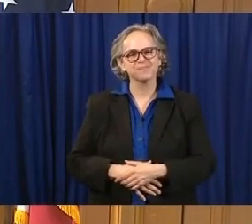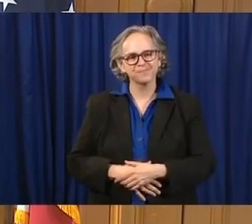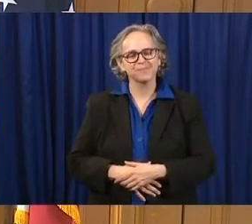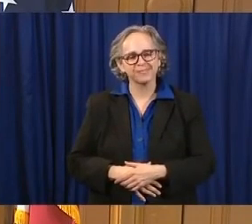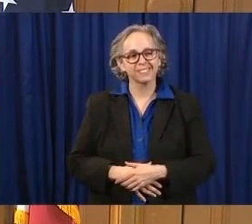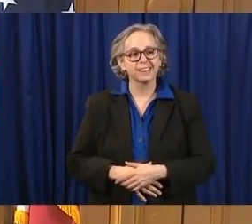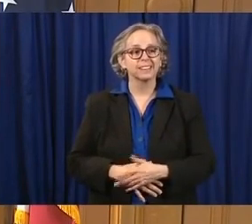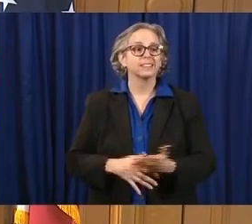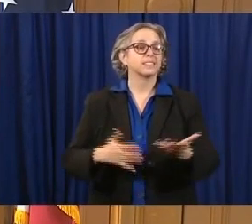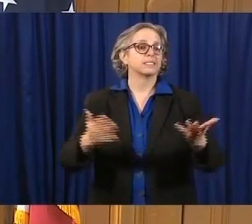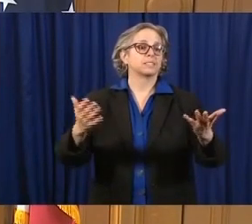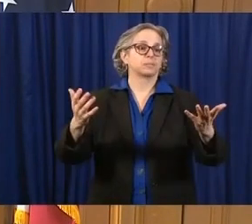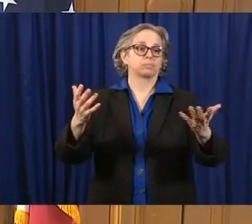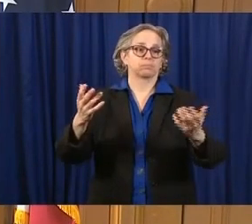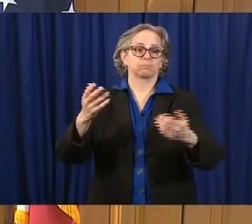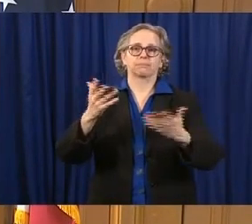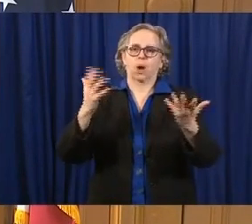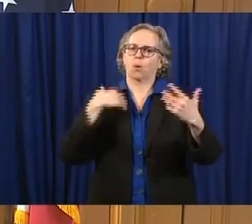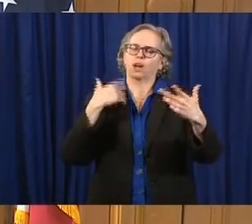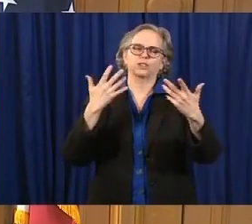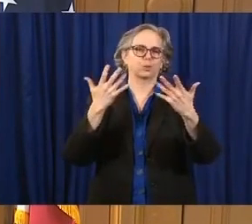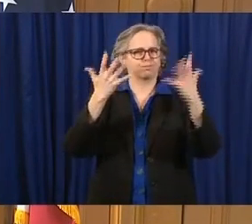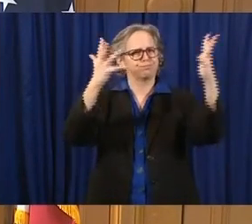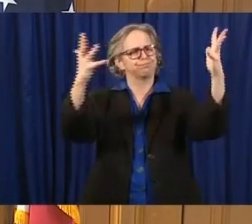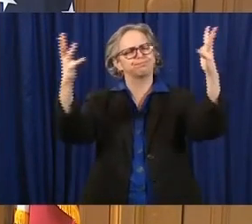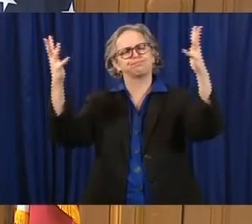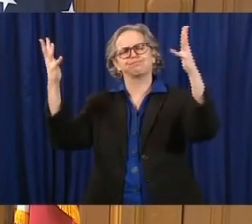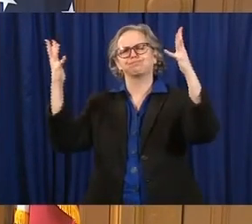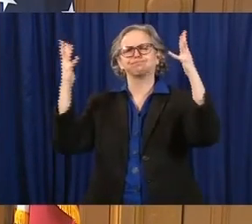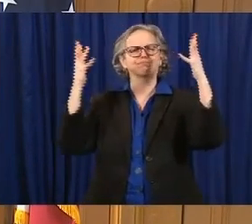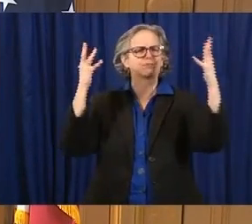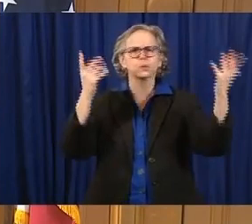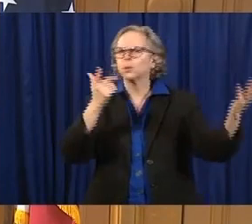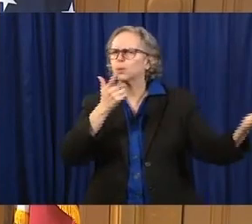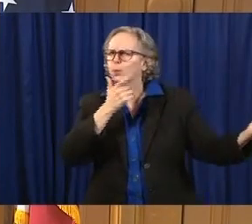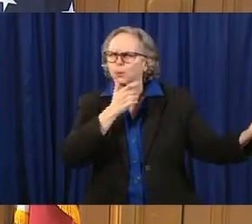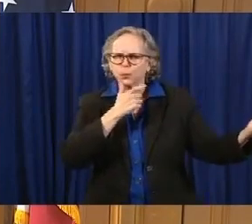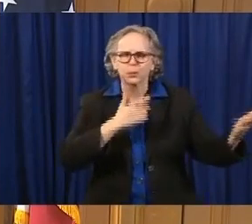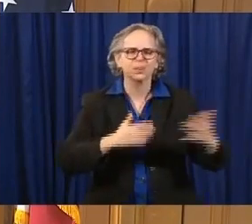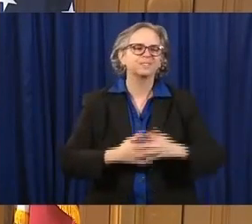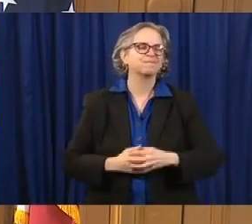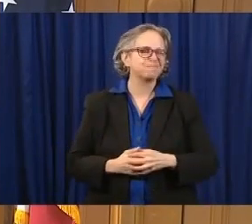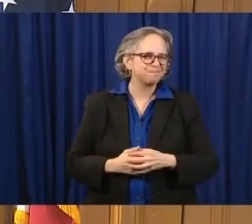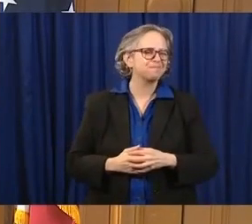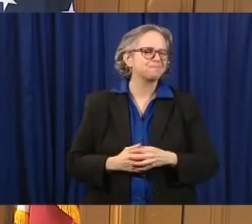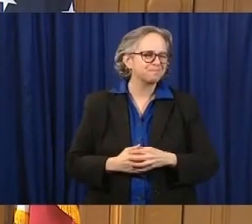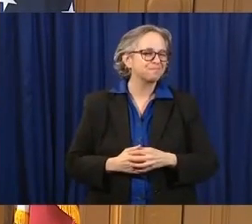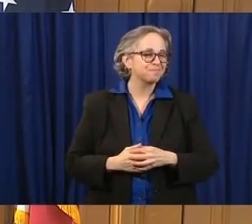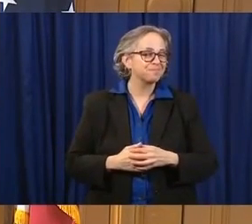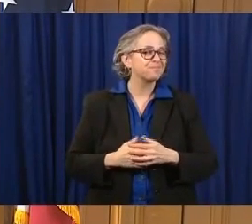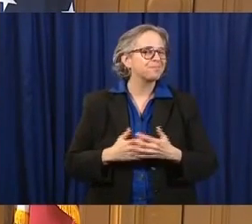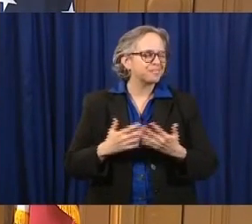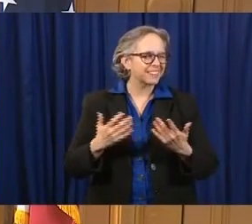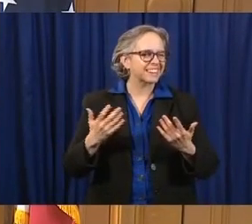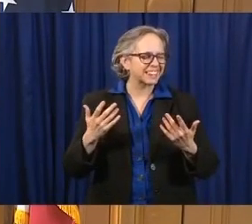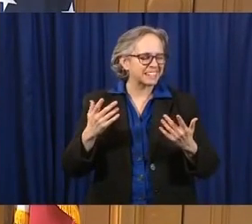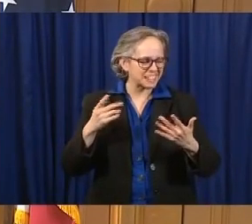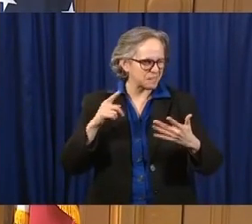shout out here. We've seen a lot of things on, a